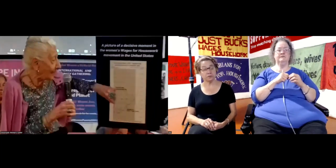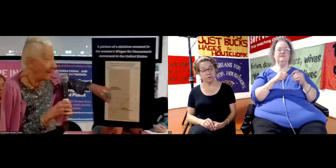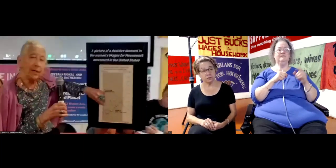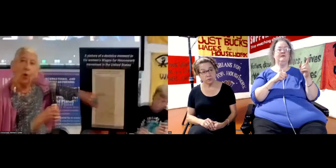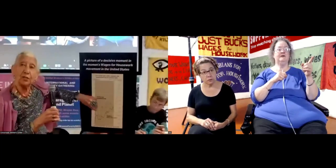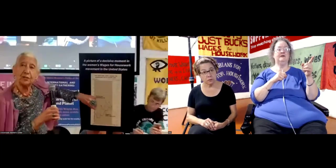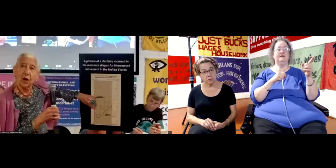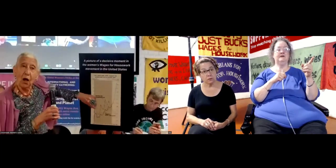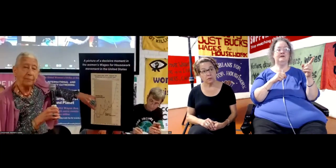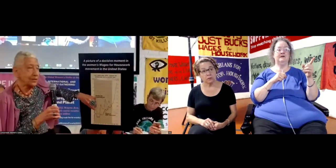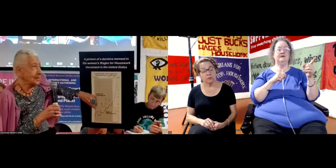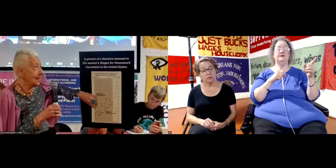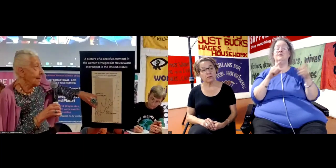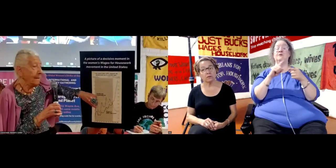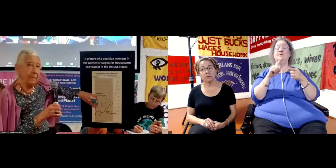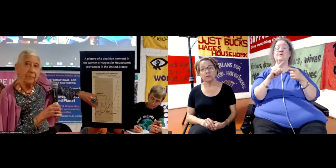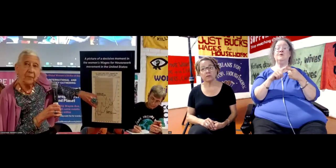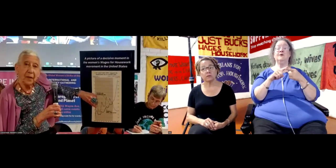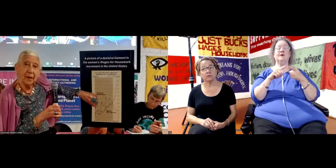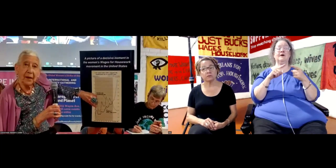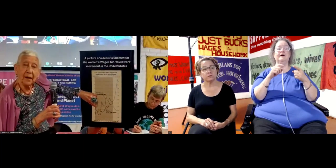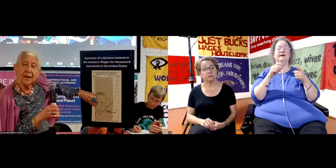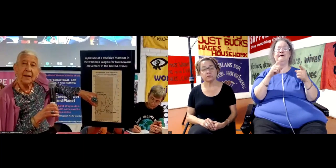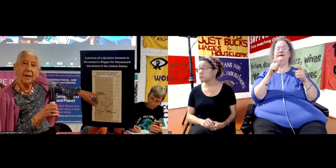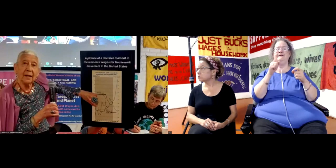When black men lost jobs,